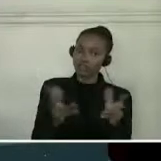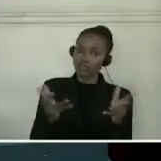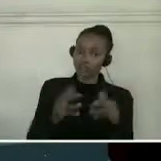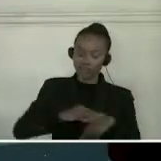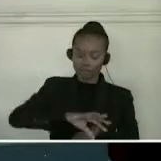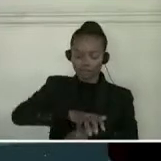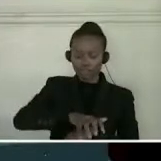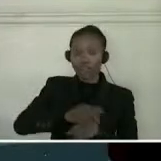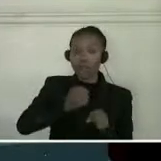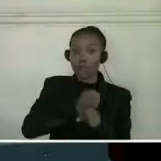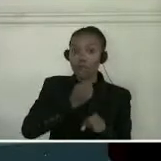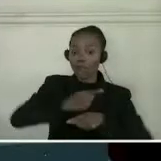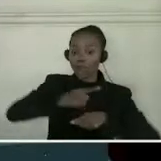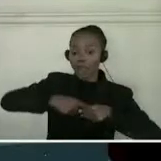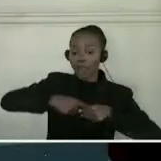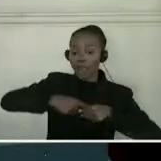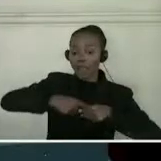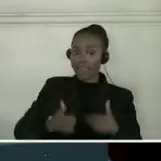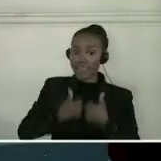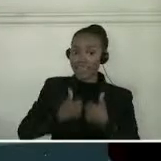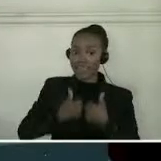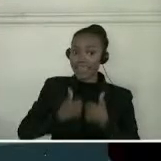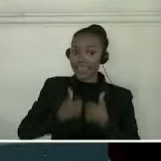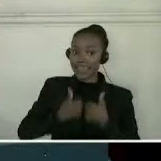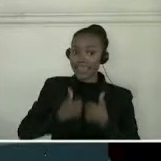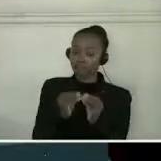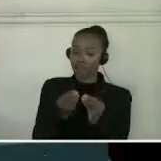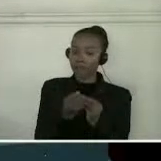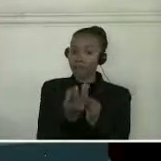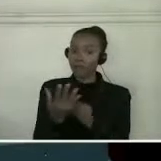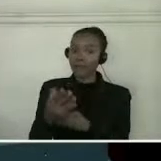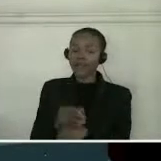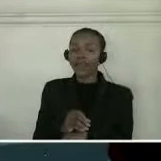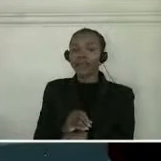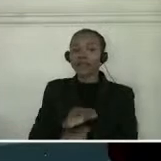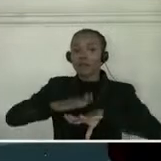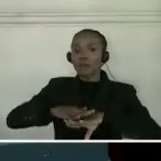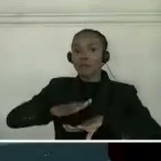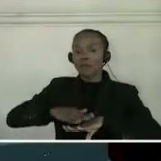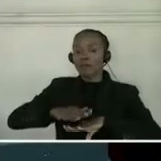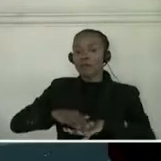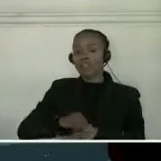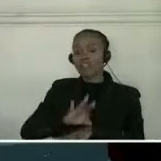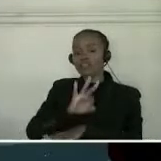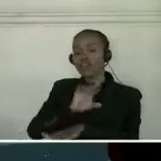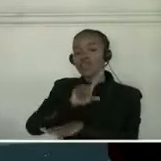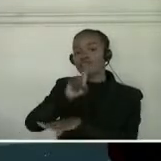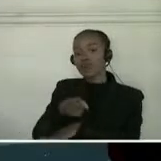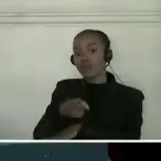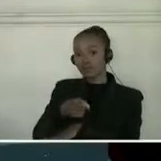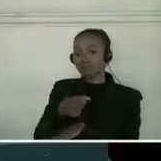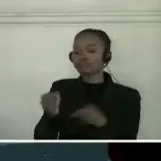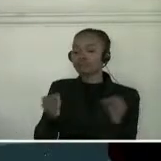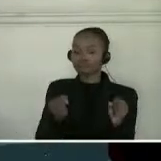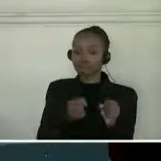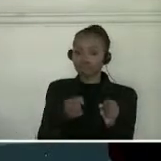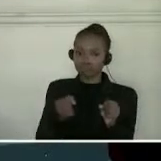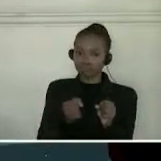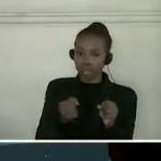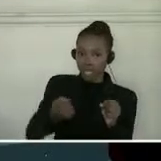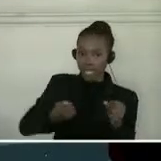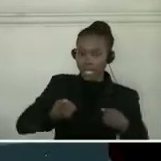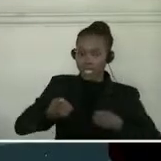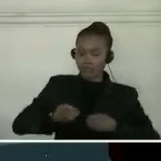play games with more than 3 000 employees targeted we are formalizing a partnership with san taco to